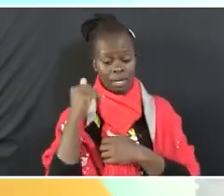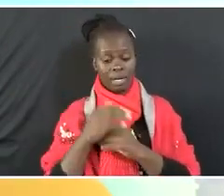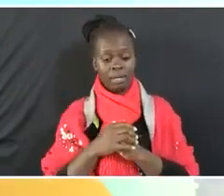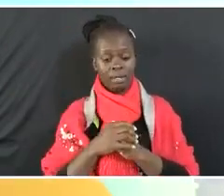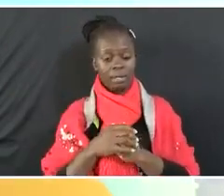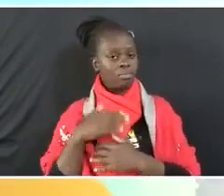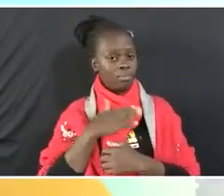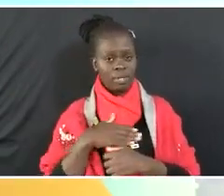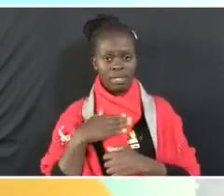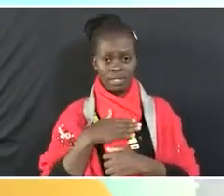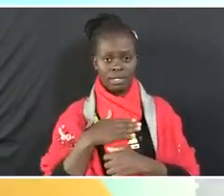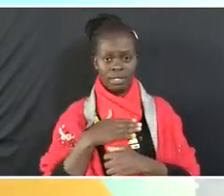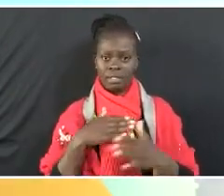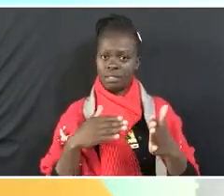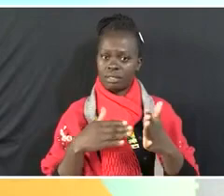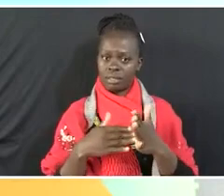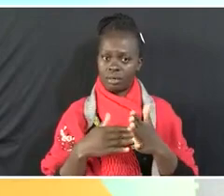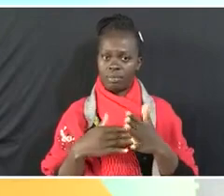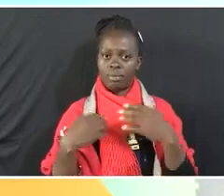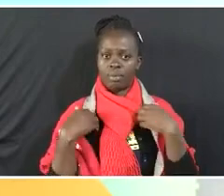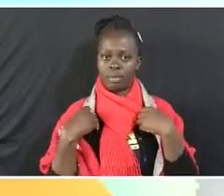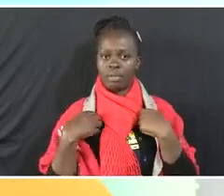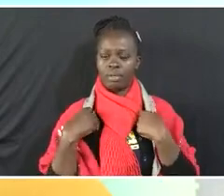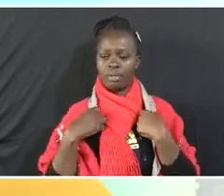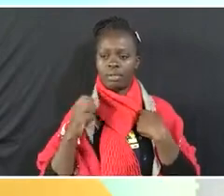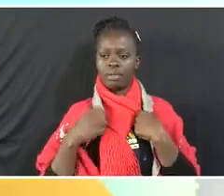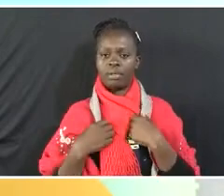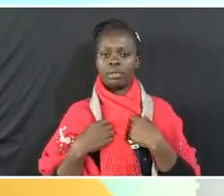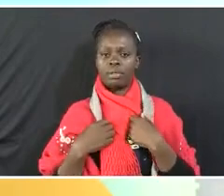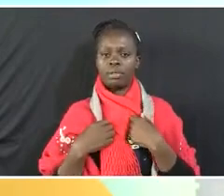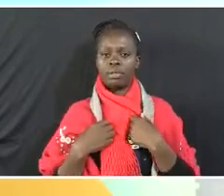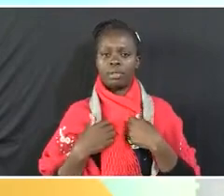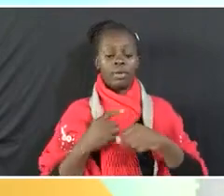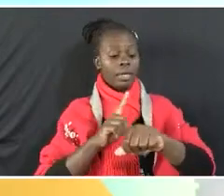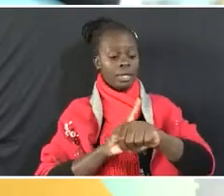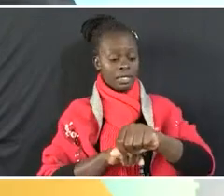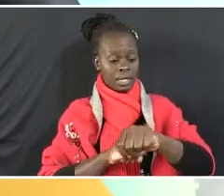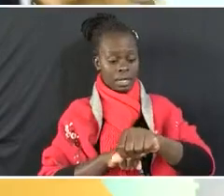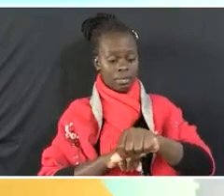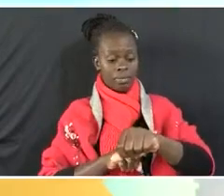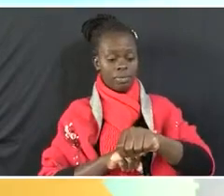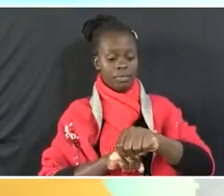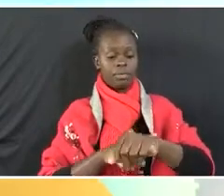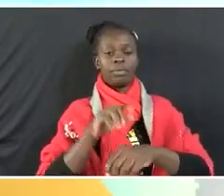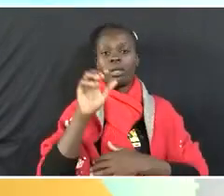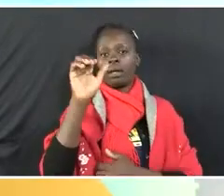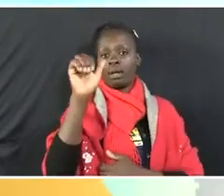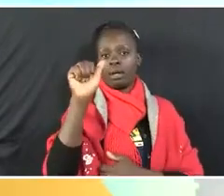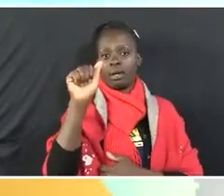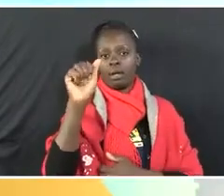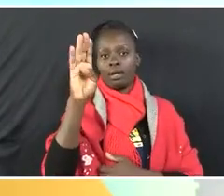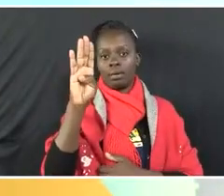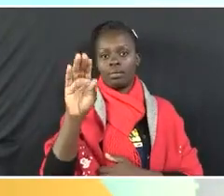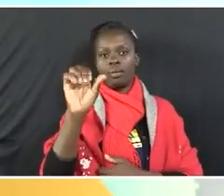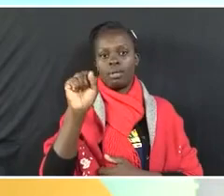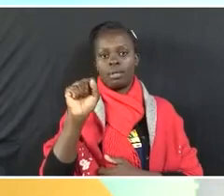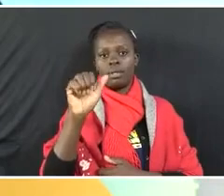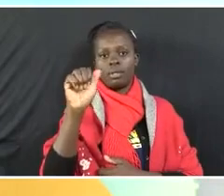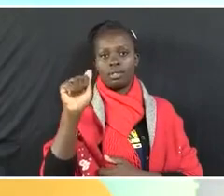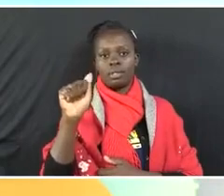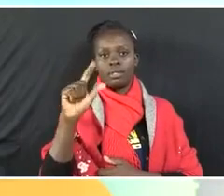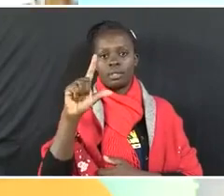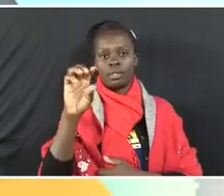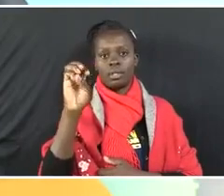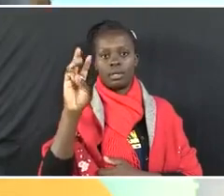can't do that. And when I look at it, Absalom did all this, but David, because